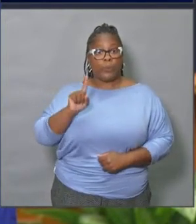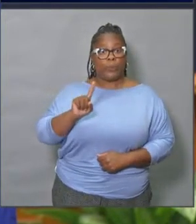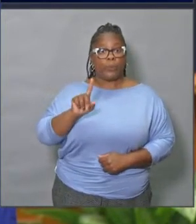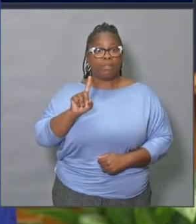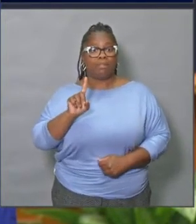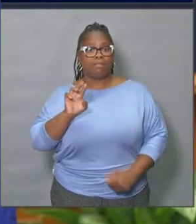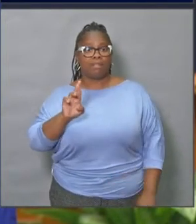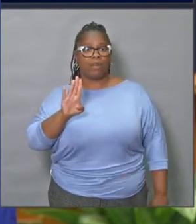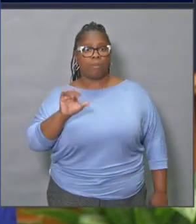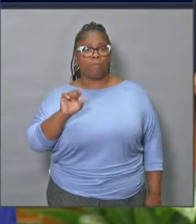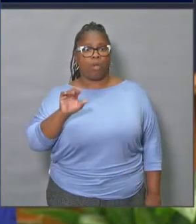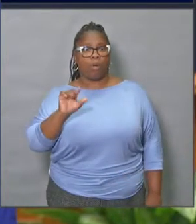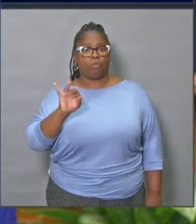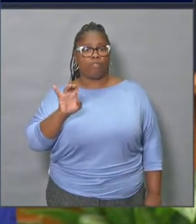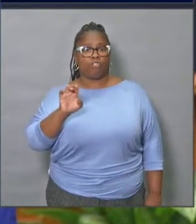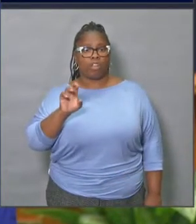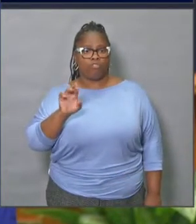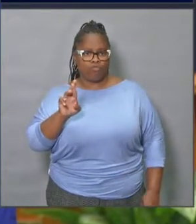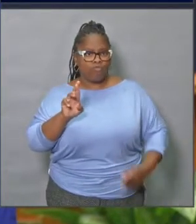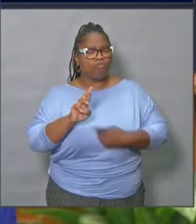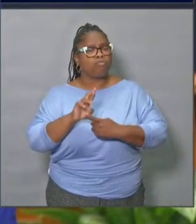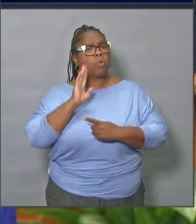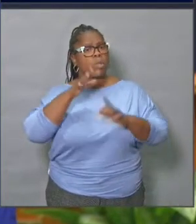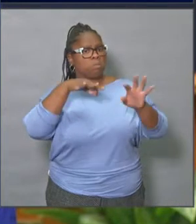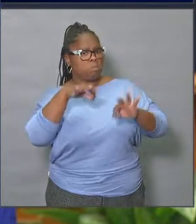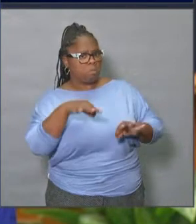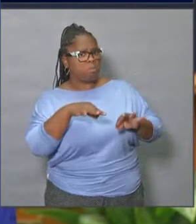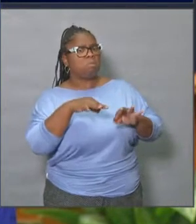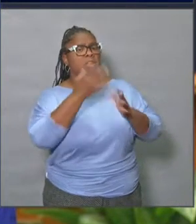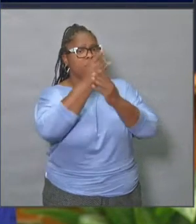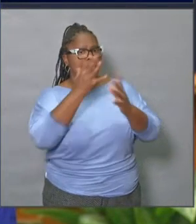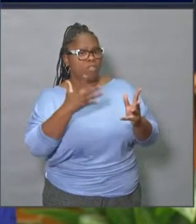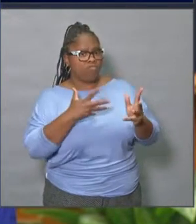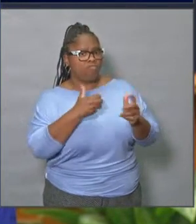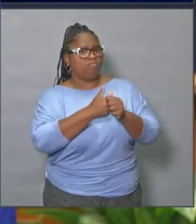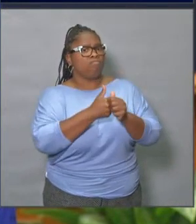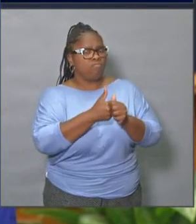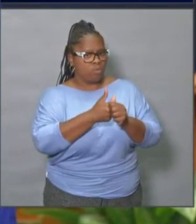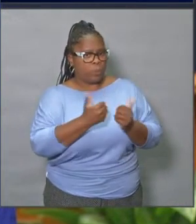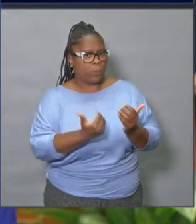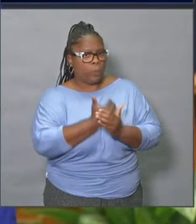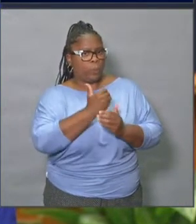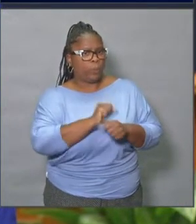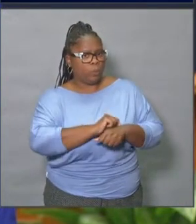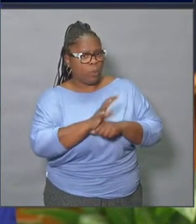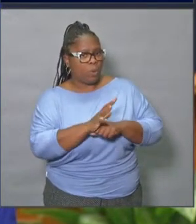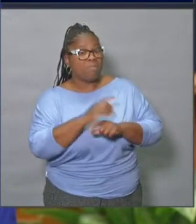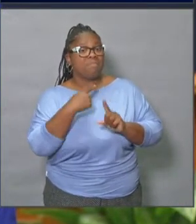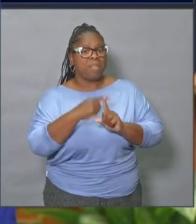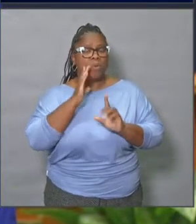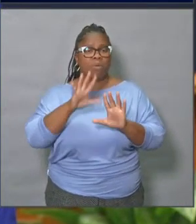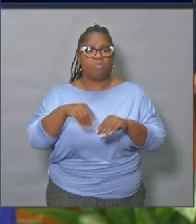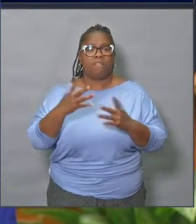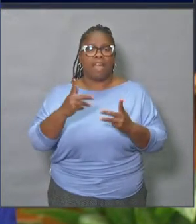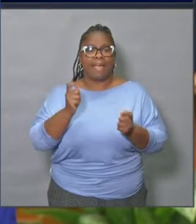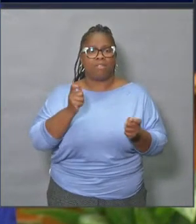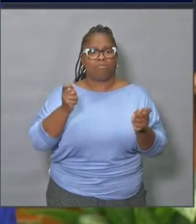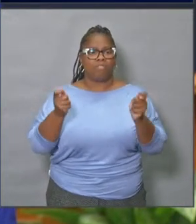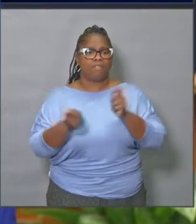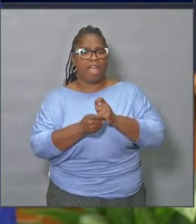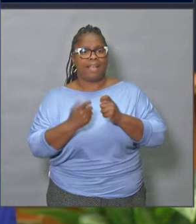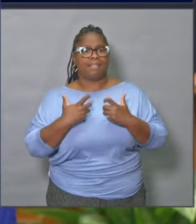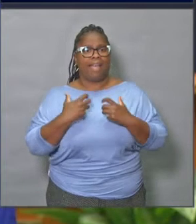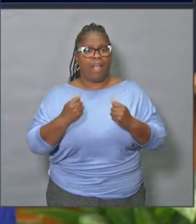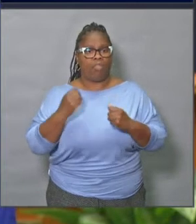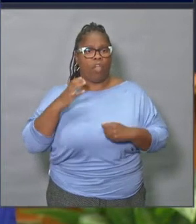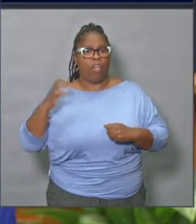Ferrer. In addition to sharing new COVID case information, she'll provide an overview of the revised health officer order.